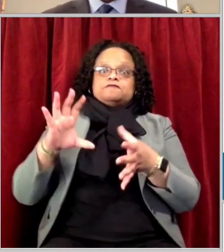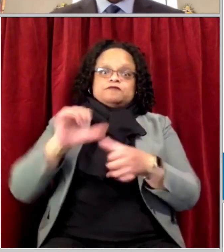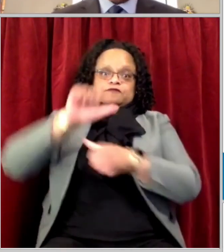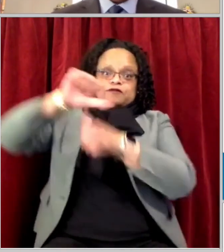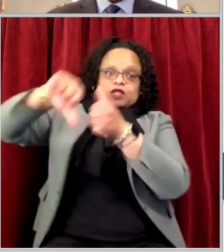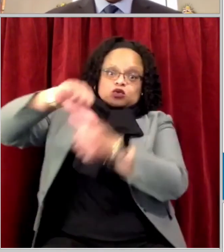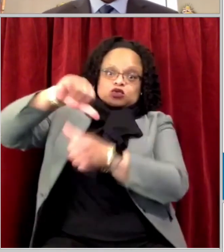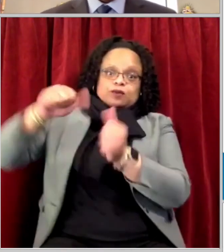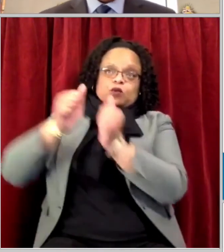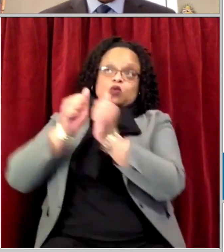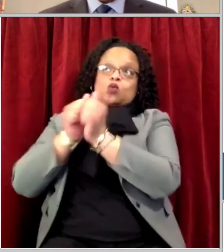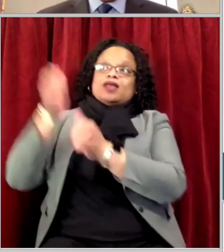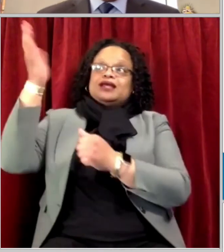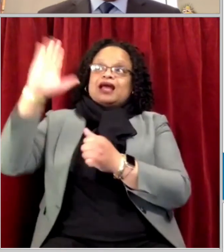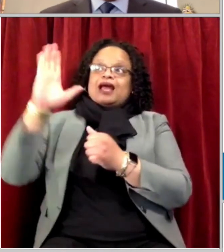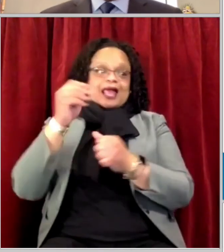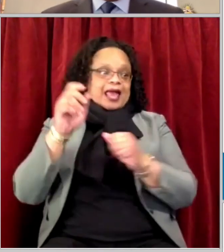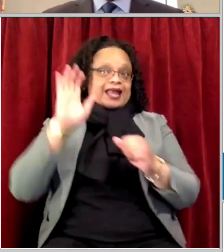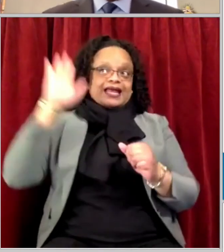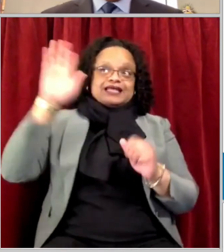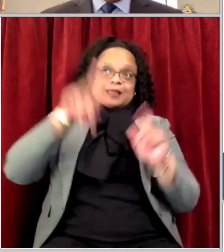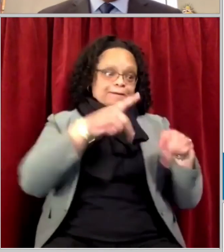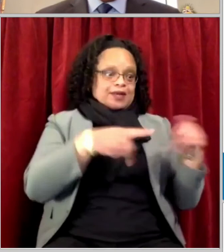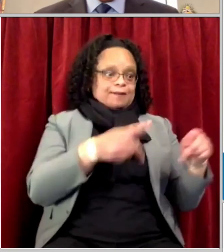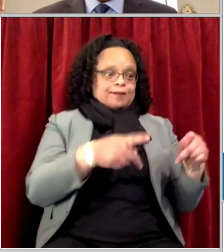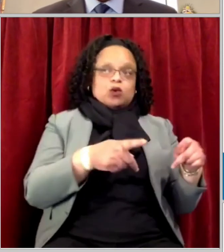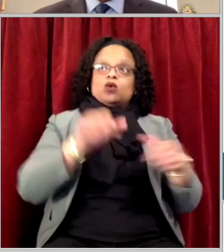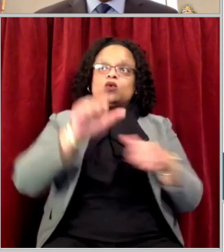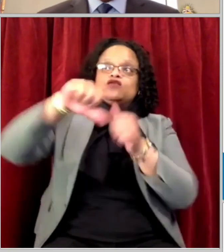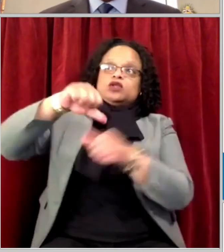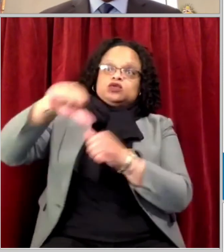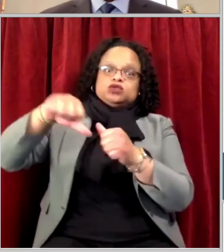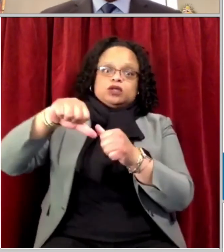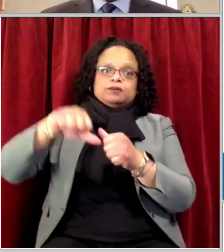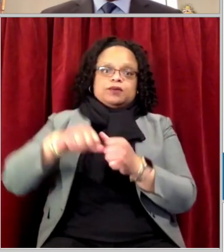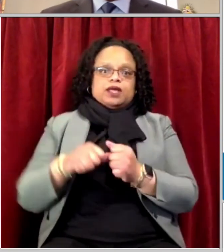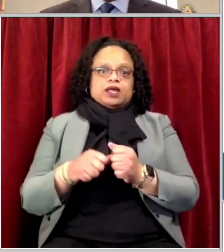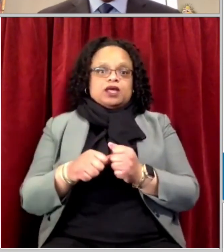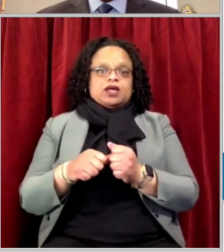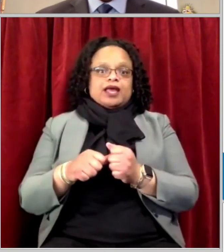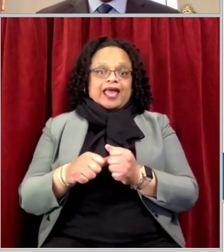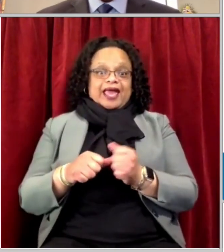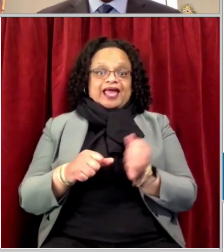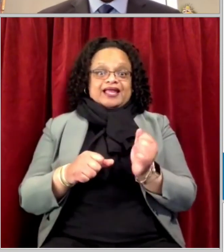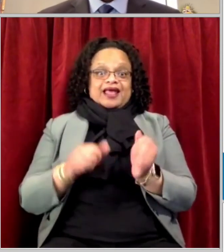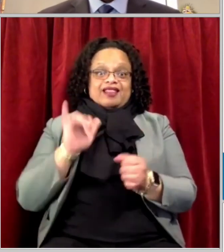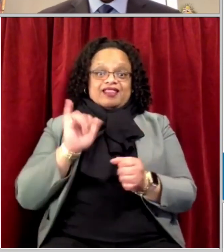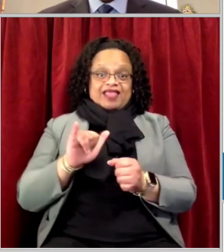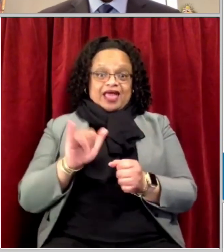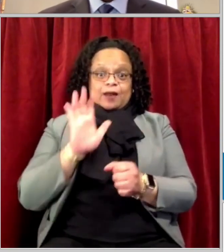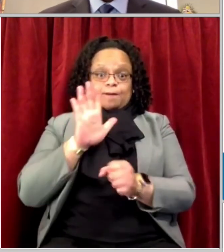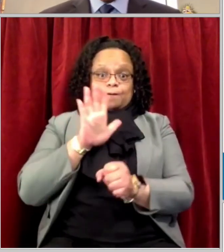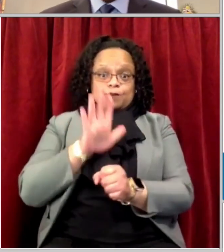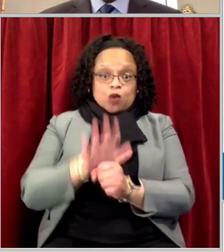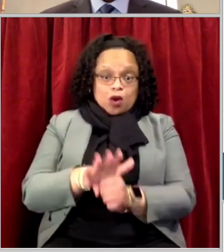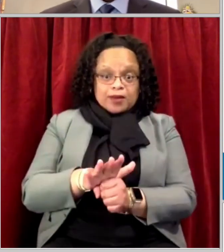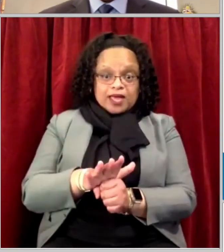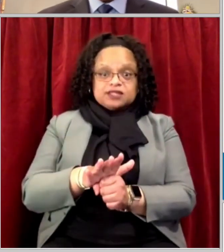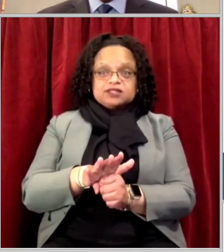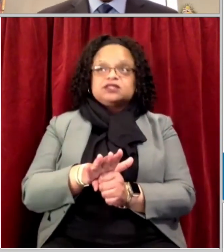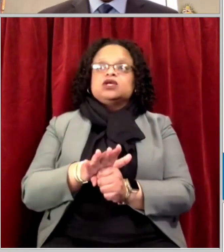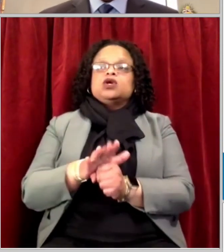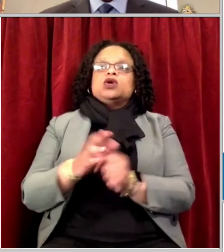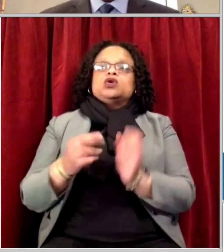his covenant people. It testifies the reconciliation which God